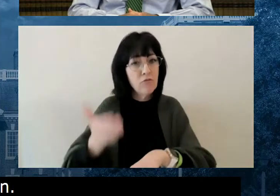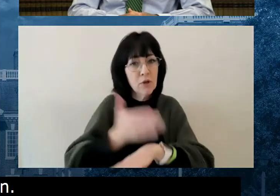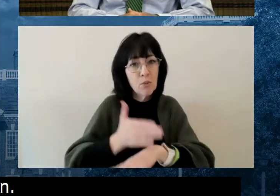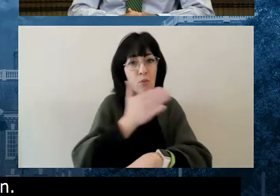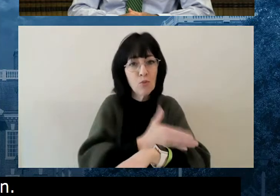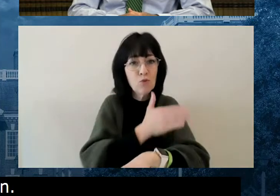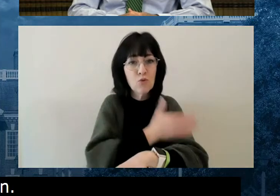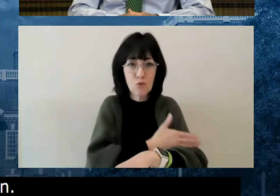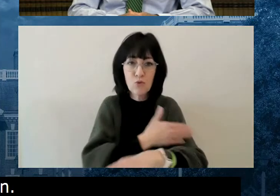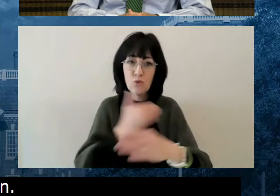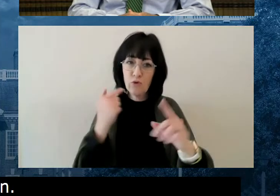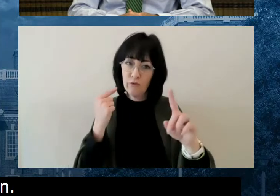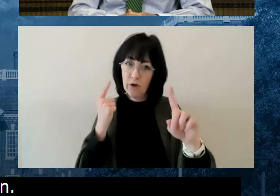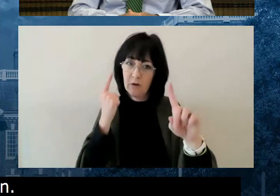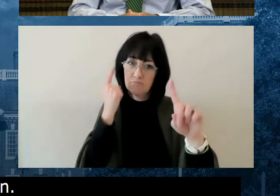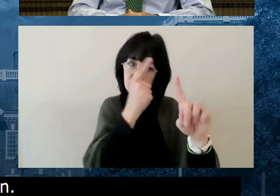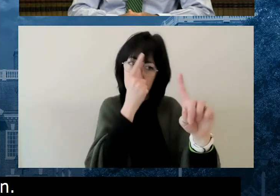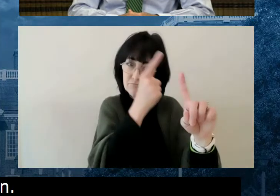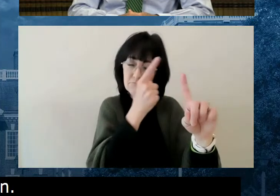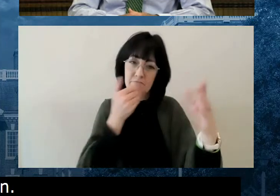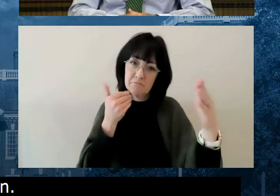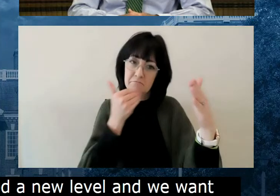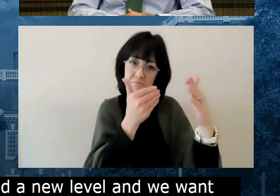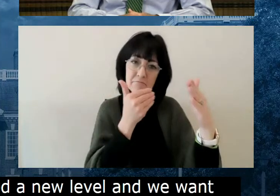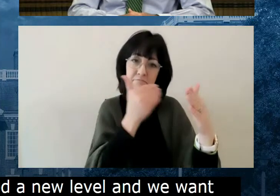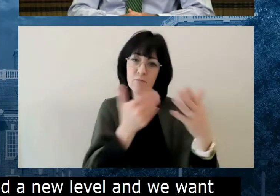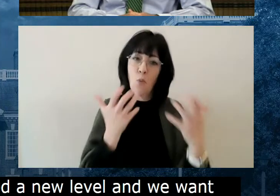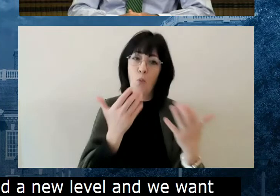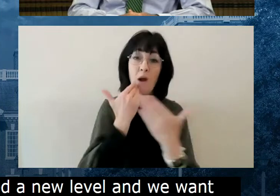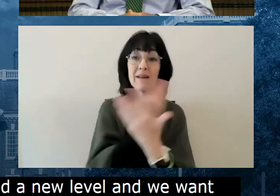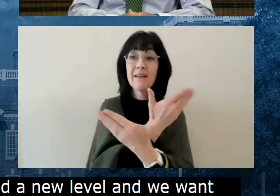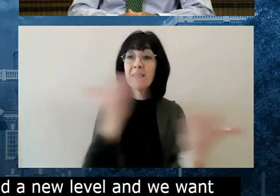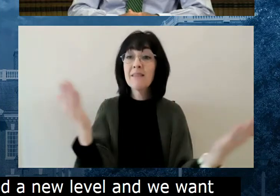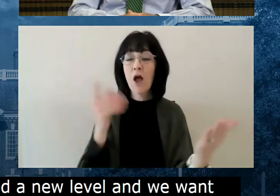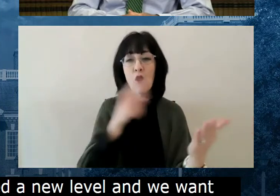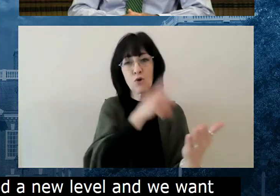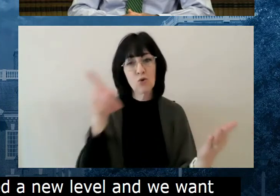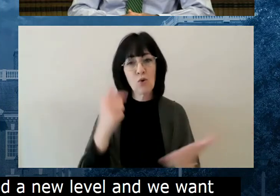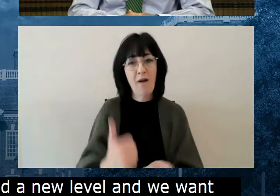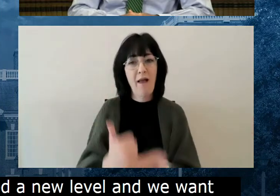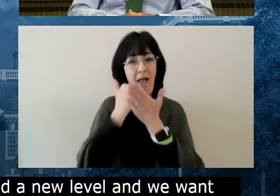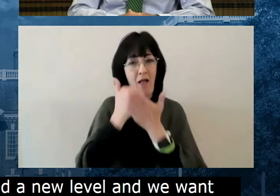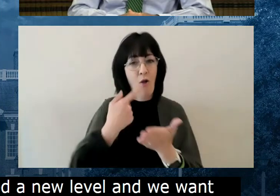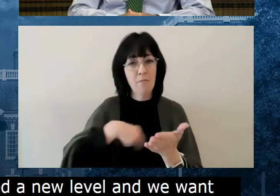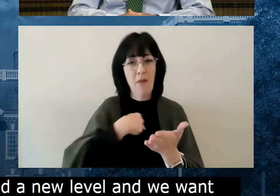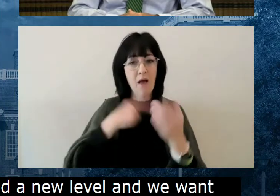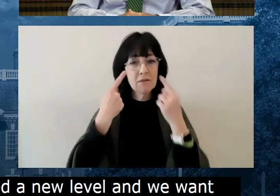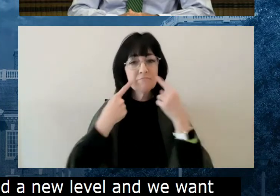and we want to thank all of you for helping us get there. Thank you very much, and we'll see you next week.